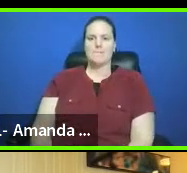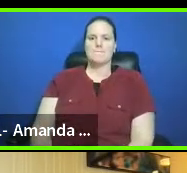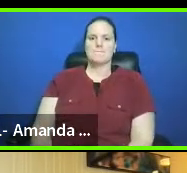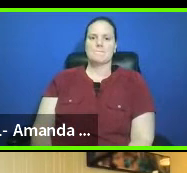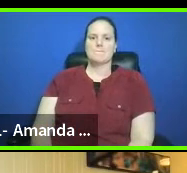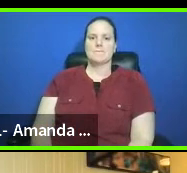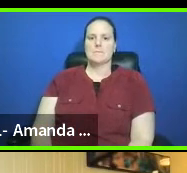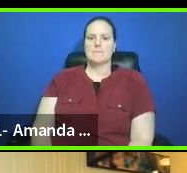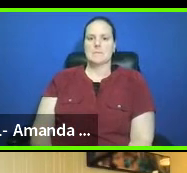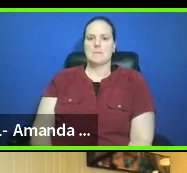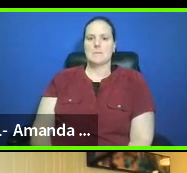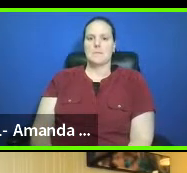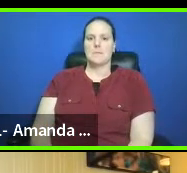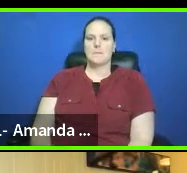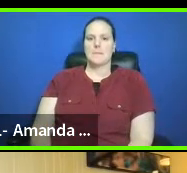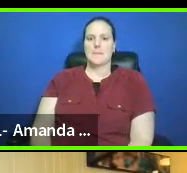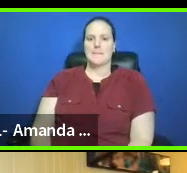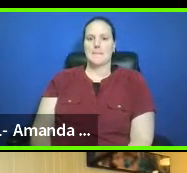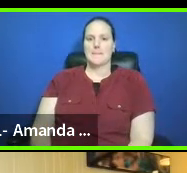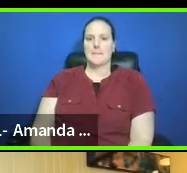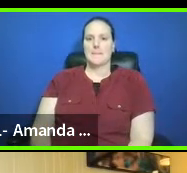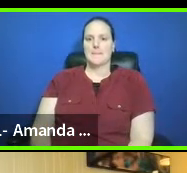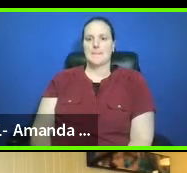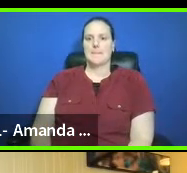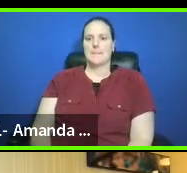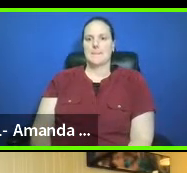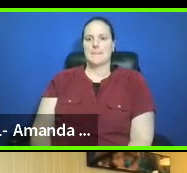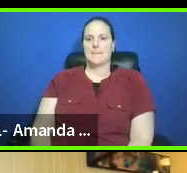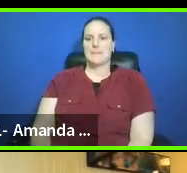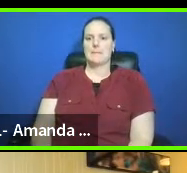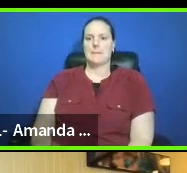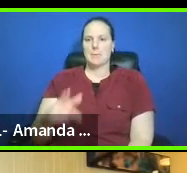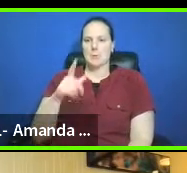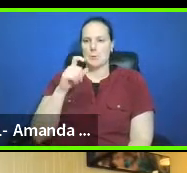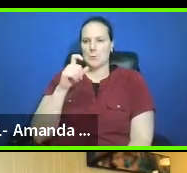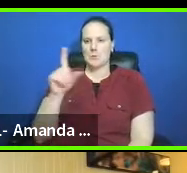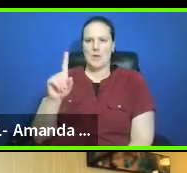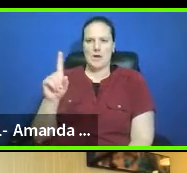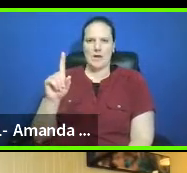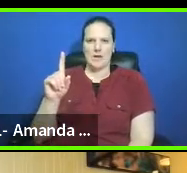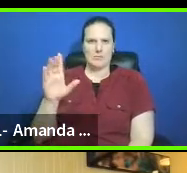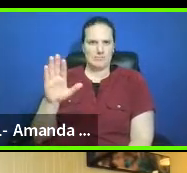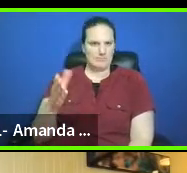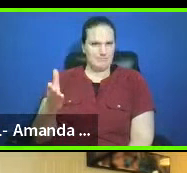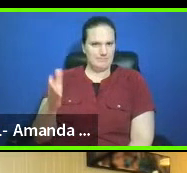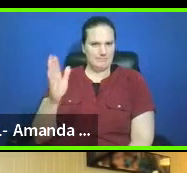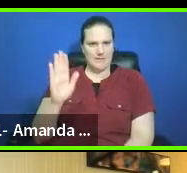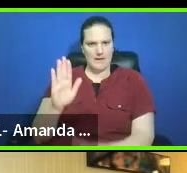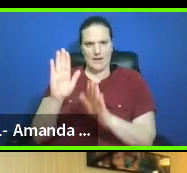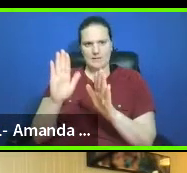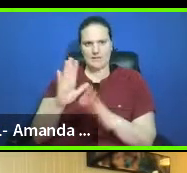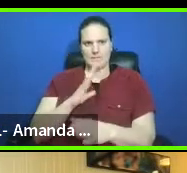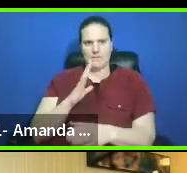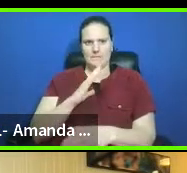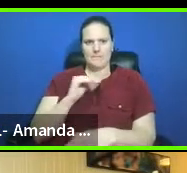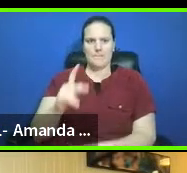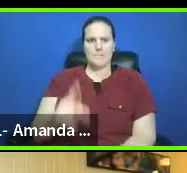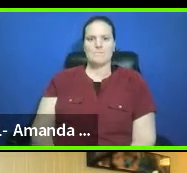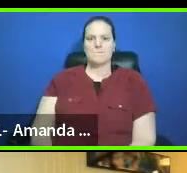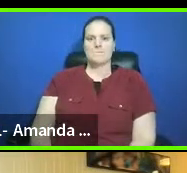And let's see, okay, where are the hands? There we go,